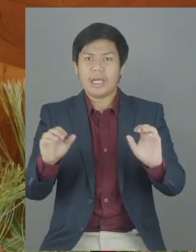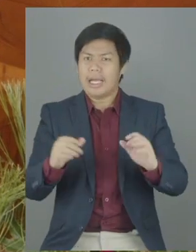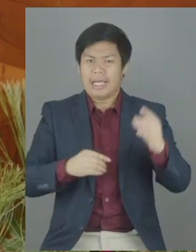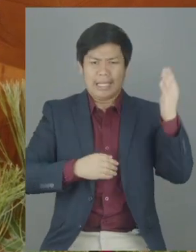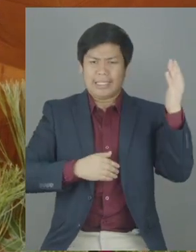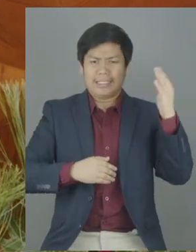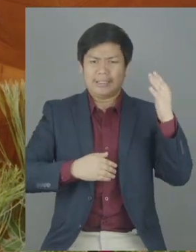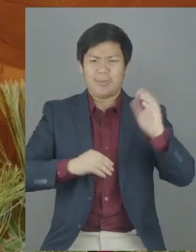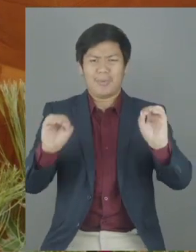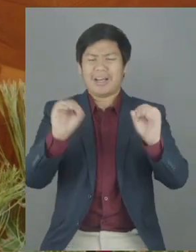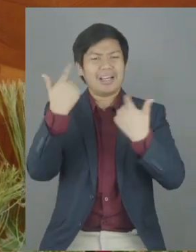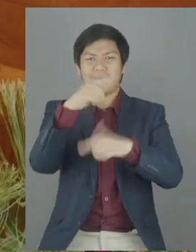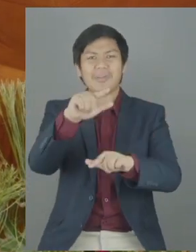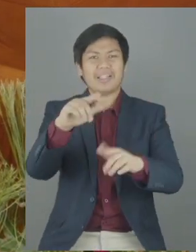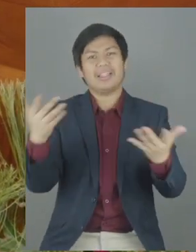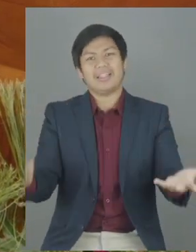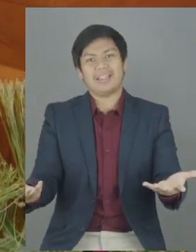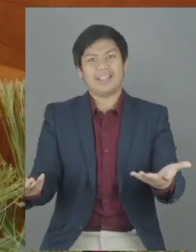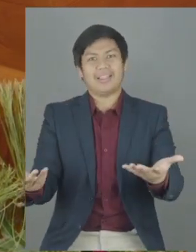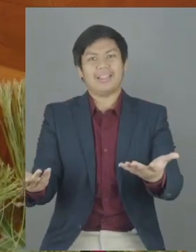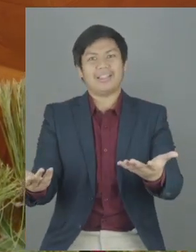uncontrollably.